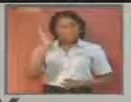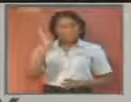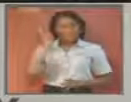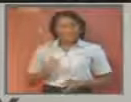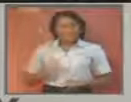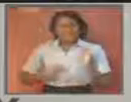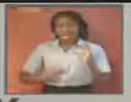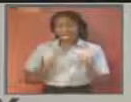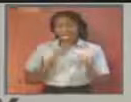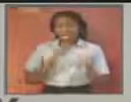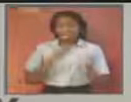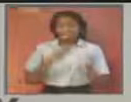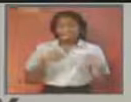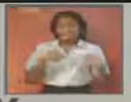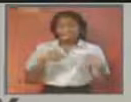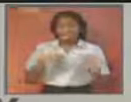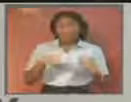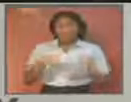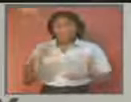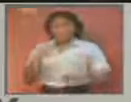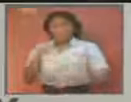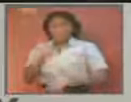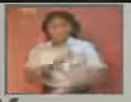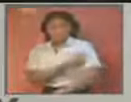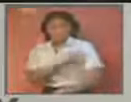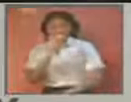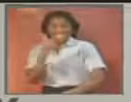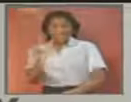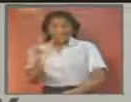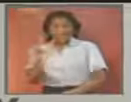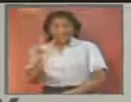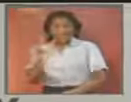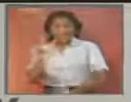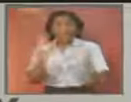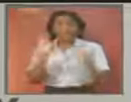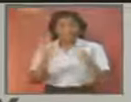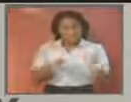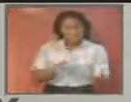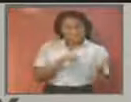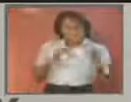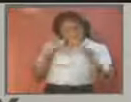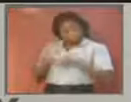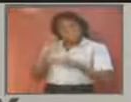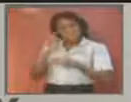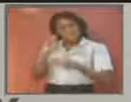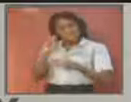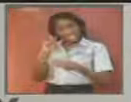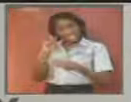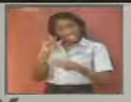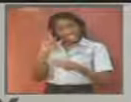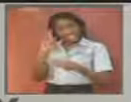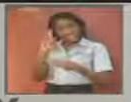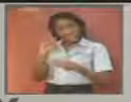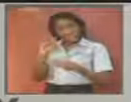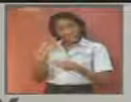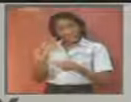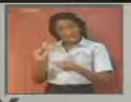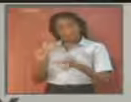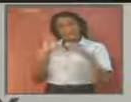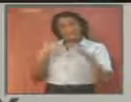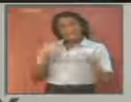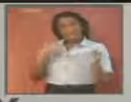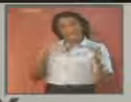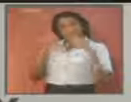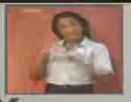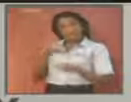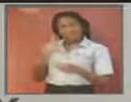Grande Enhanced Health Center, as well as those who got their vaccines before at the Tacarigua Racket Center in